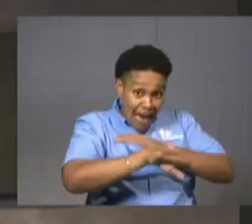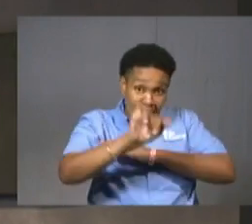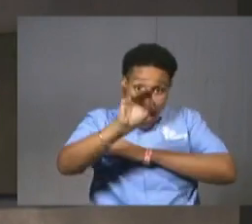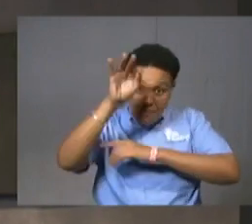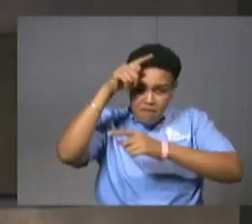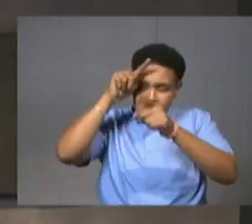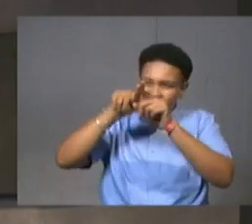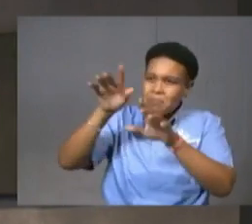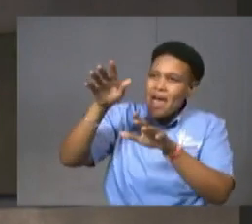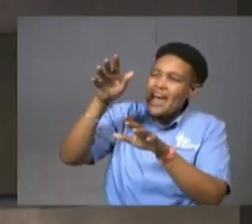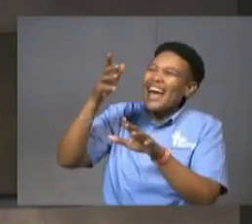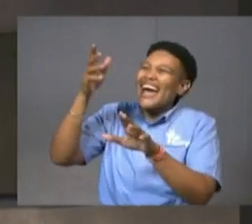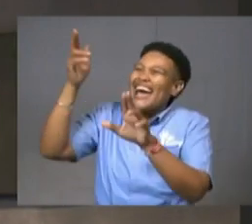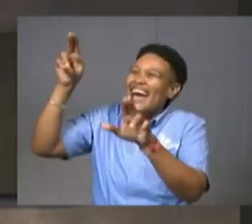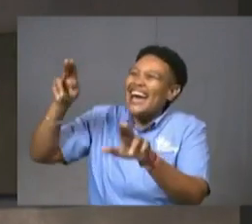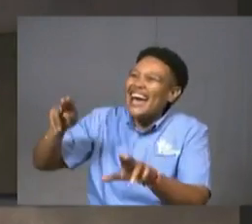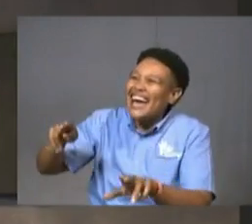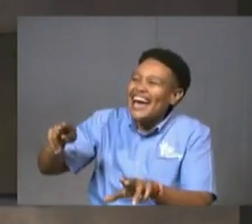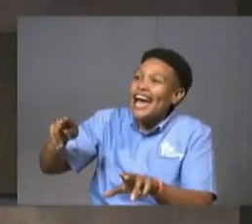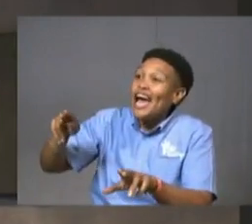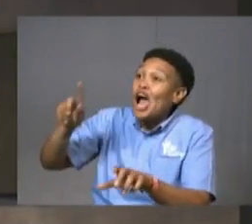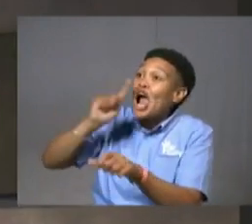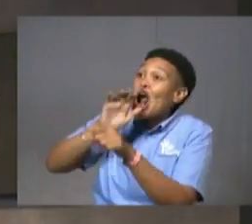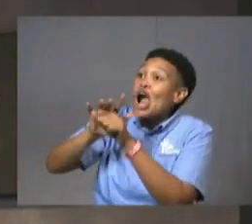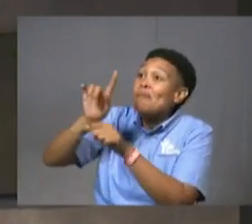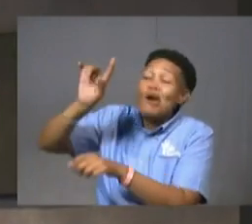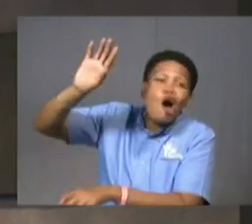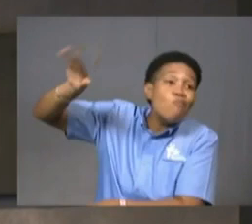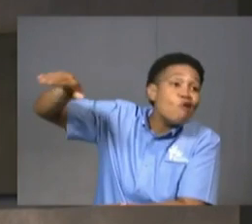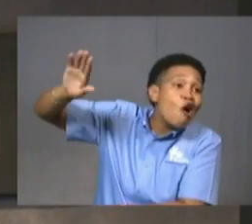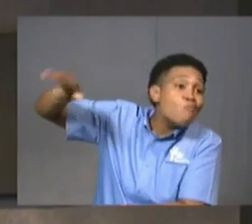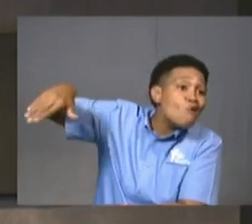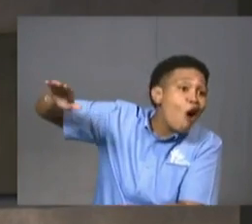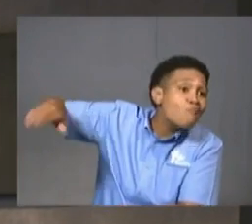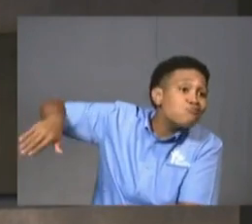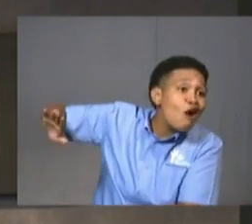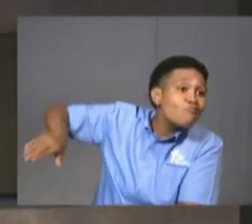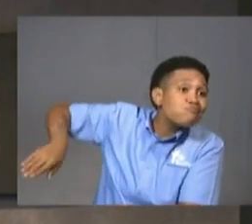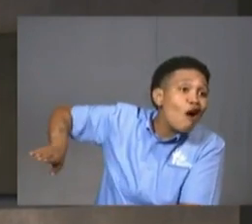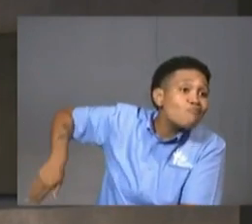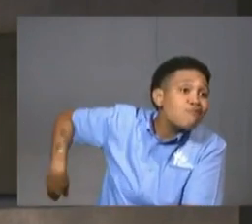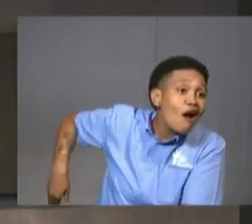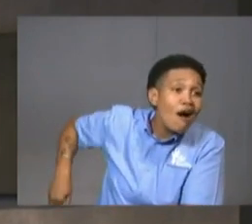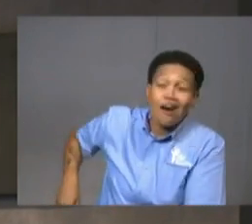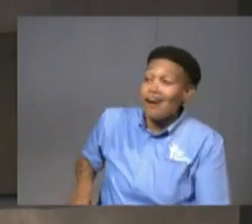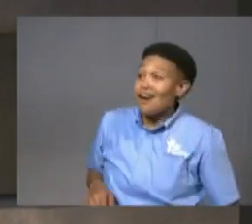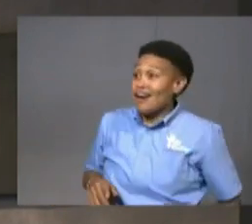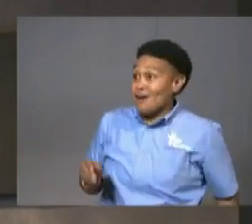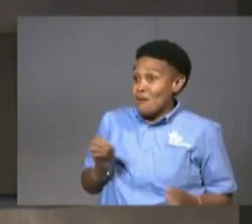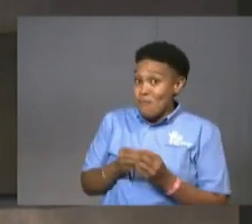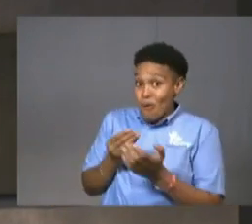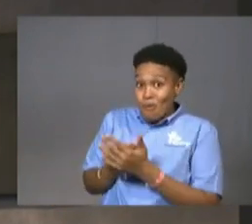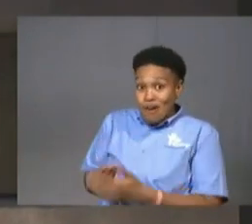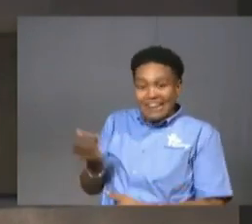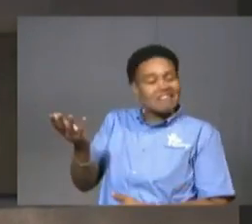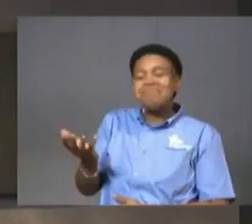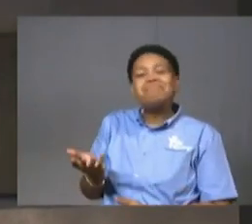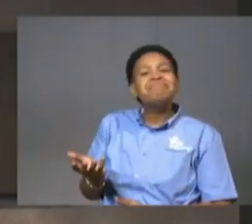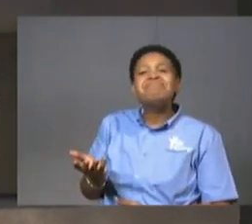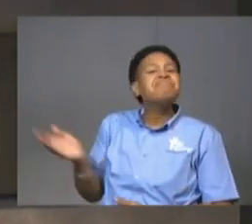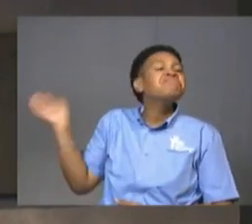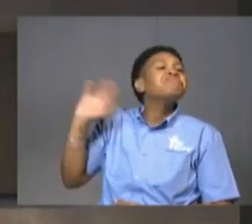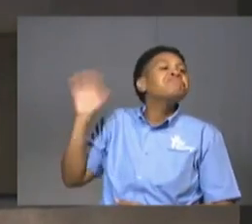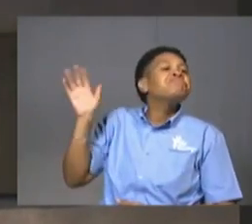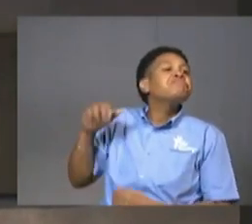agreement and they reneged on all of the commitments under it. No further credit was being extended to the government. There